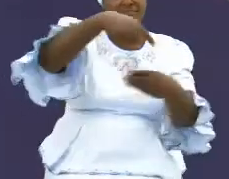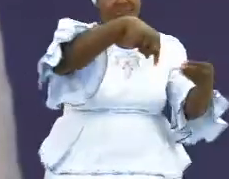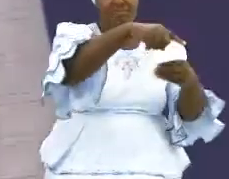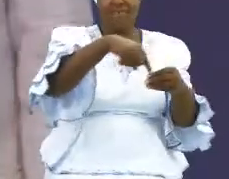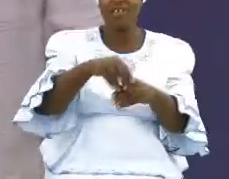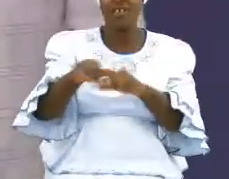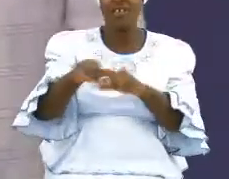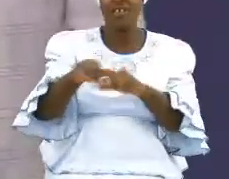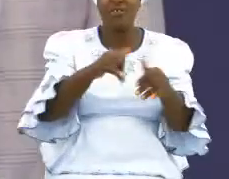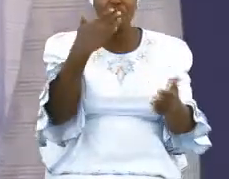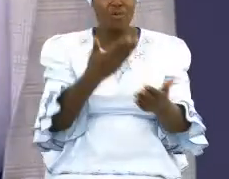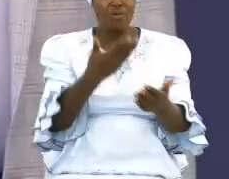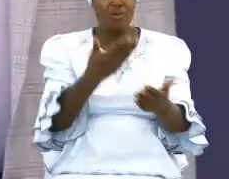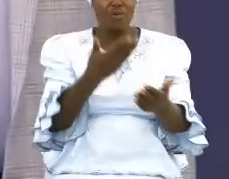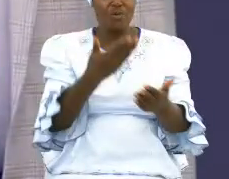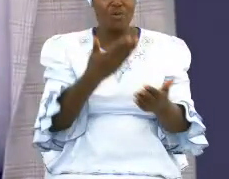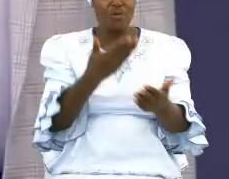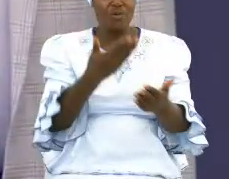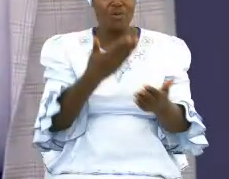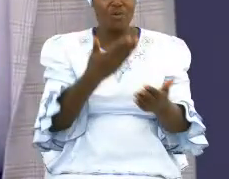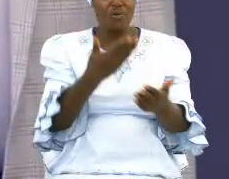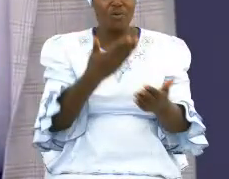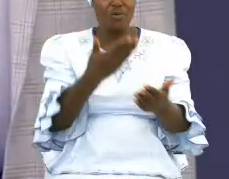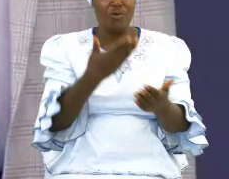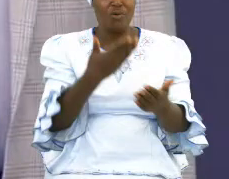All that were oppressed of the devil.